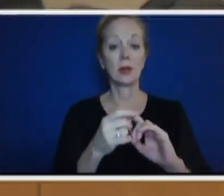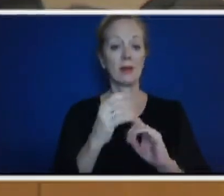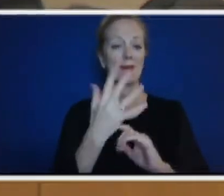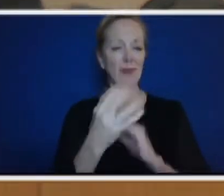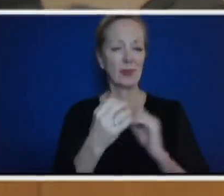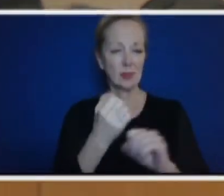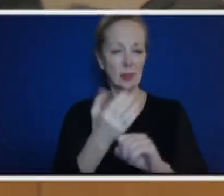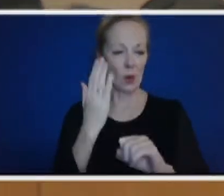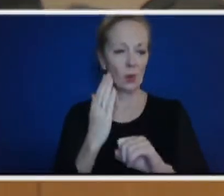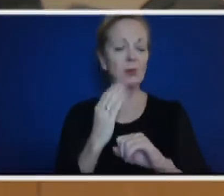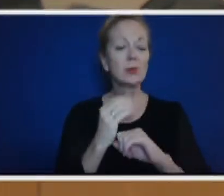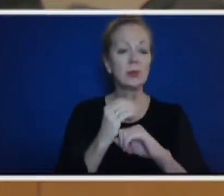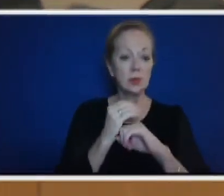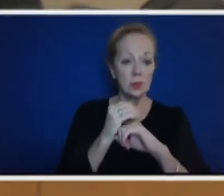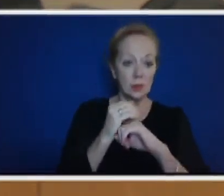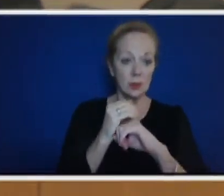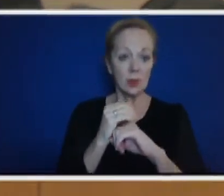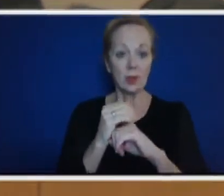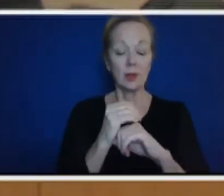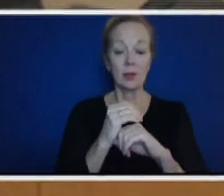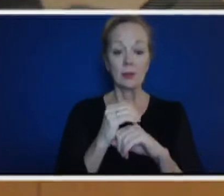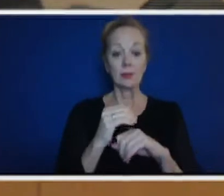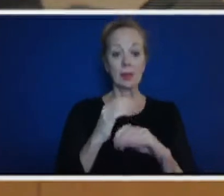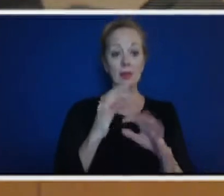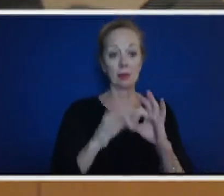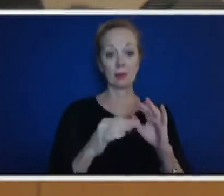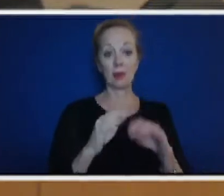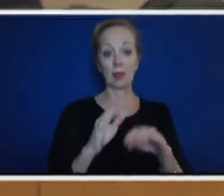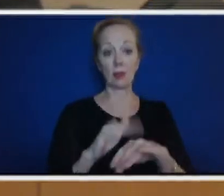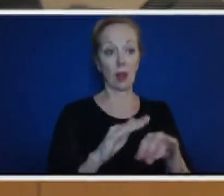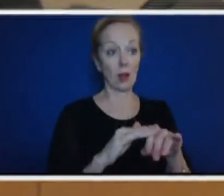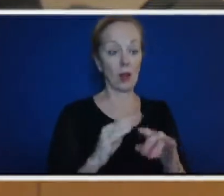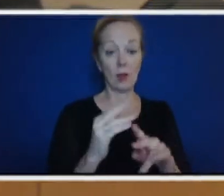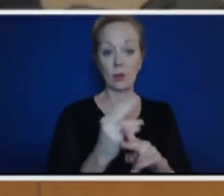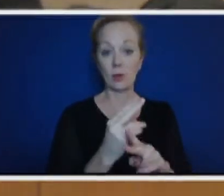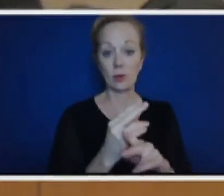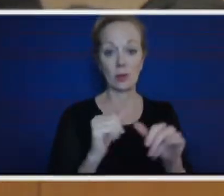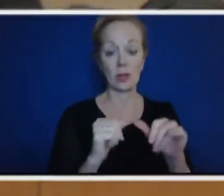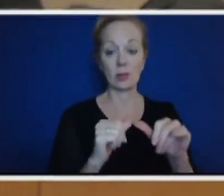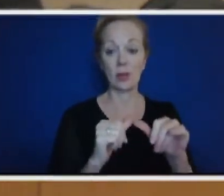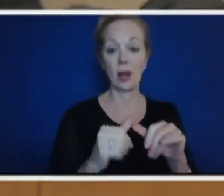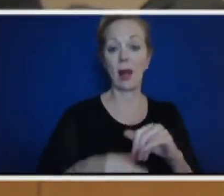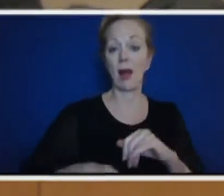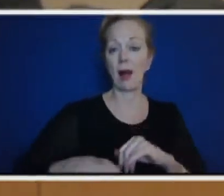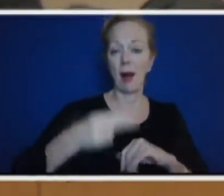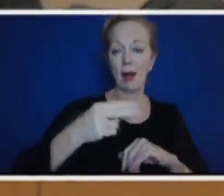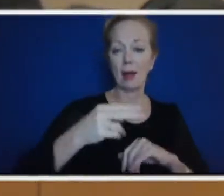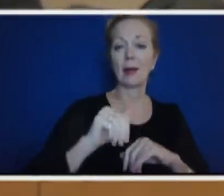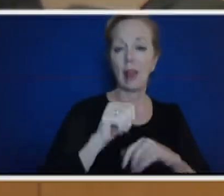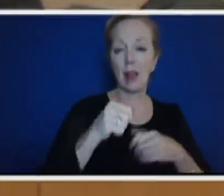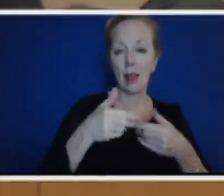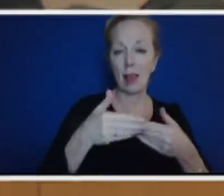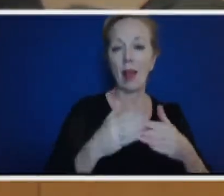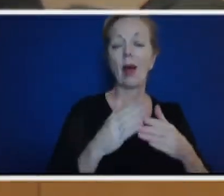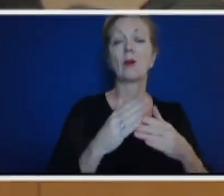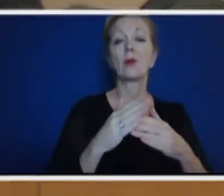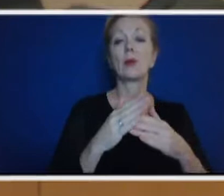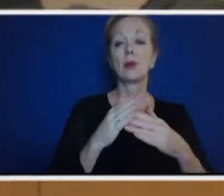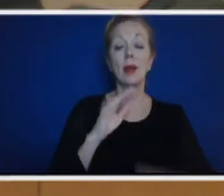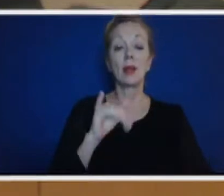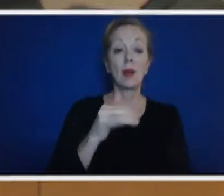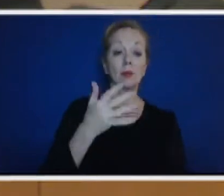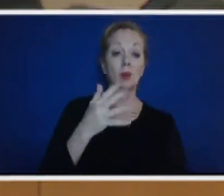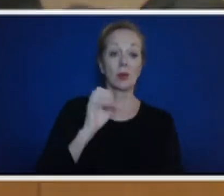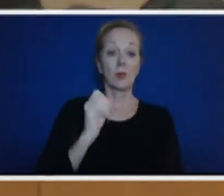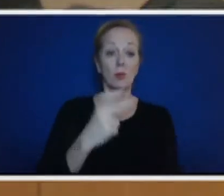was inconsistent at that time. We're just simply calling out that the uses are consistent, but the height that would be allowed that was already